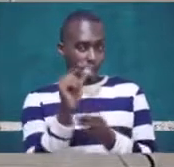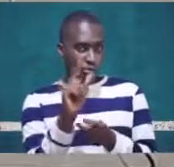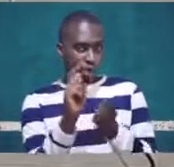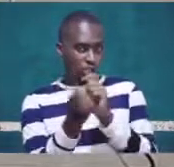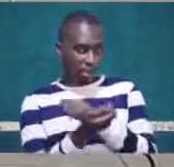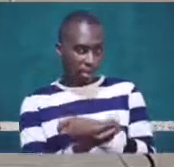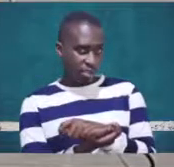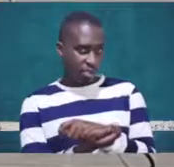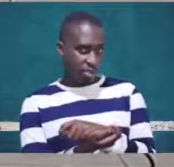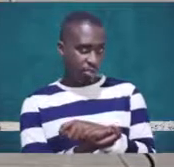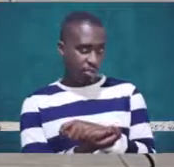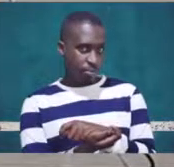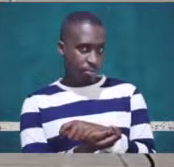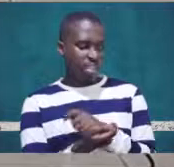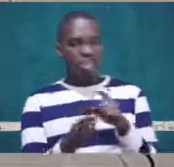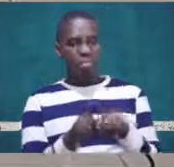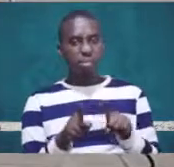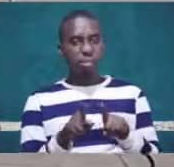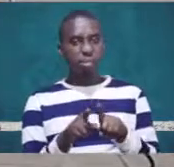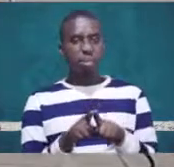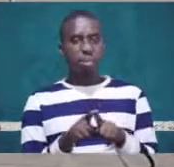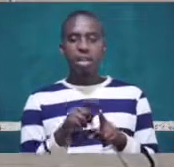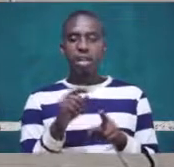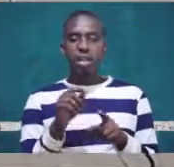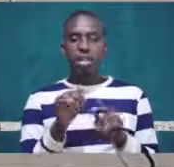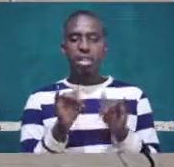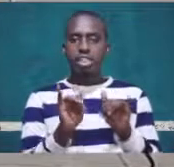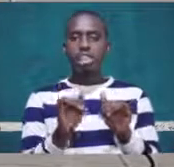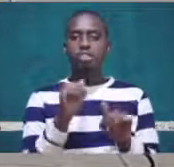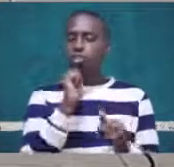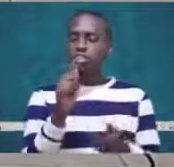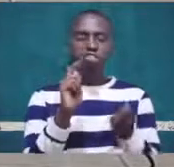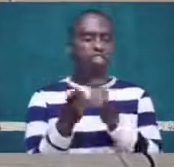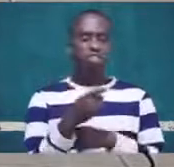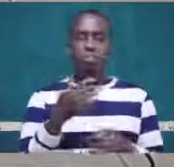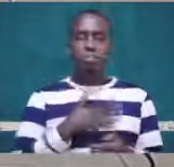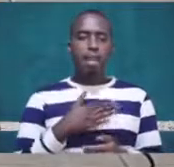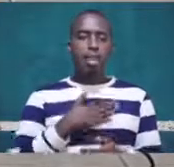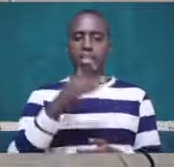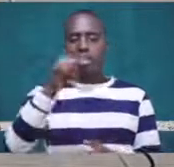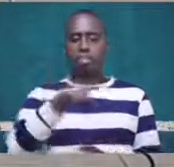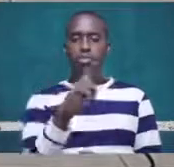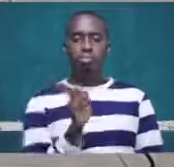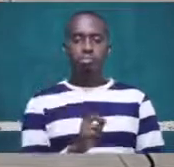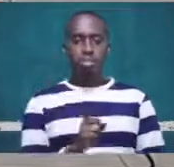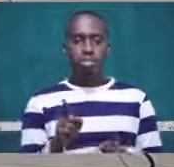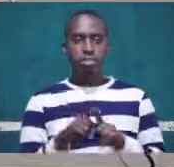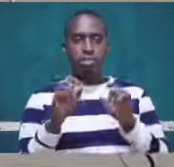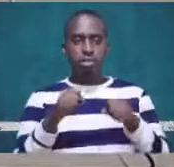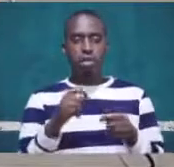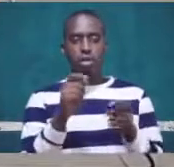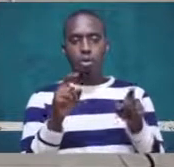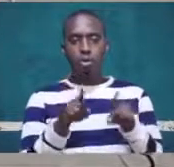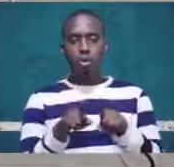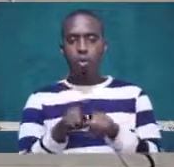change. It is like a hint, but I'm not going to change my integral. So this can be like this. I